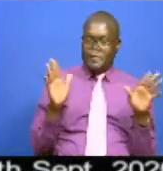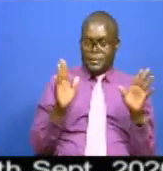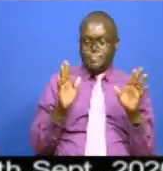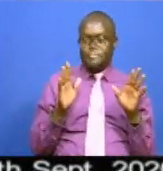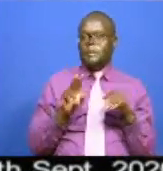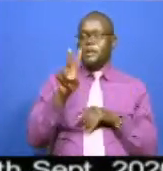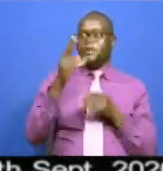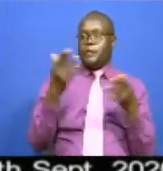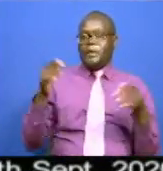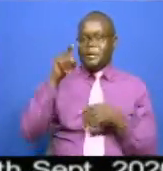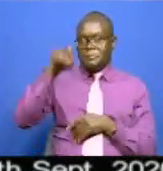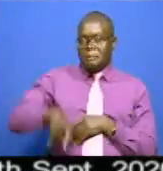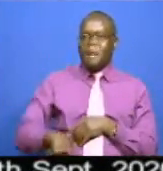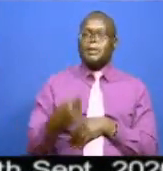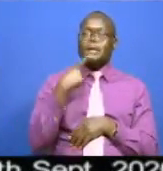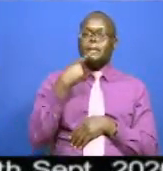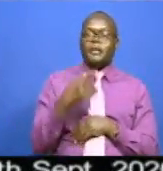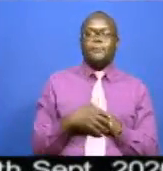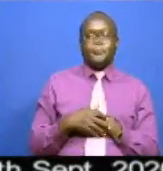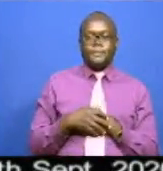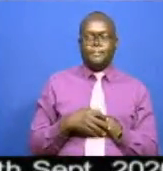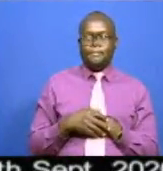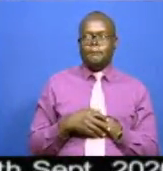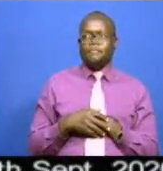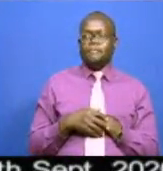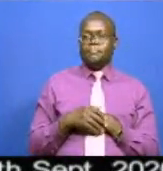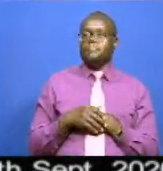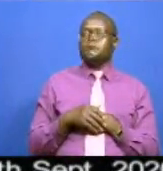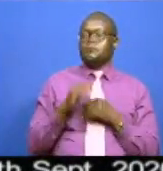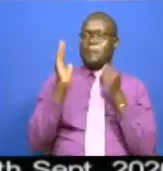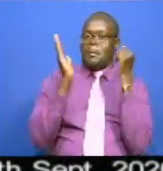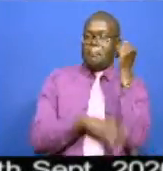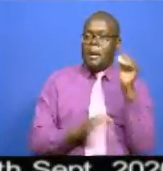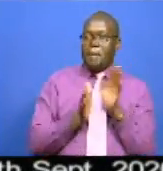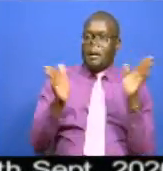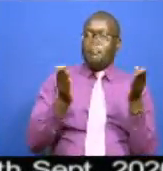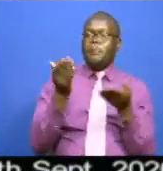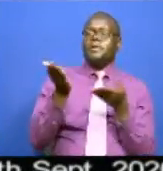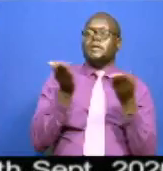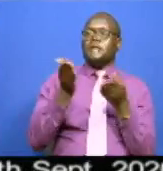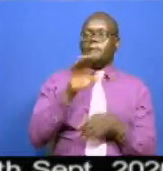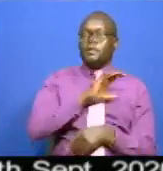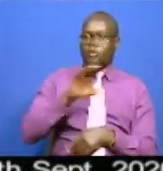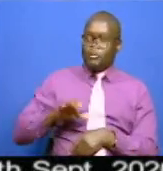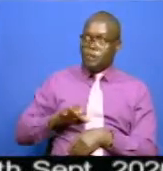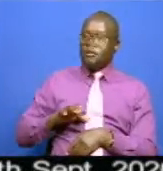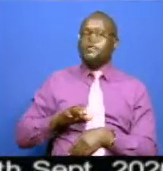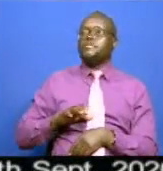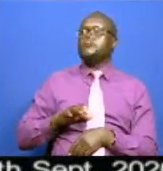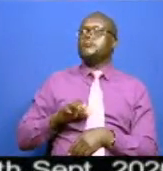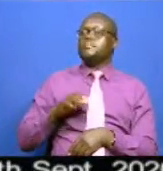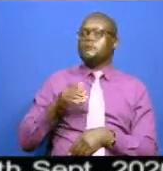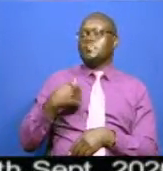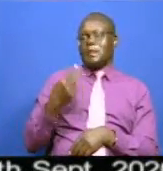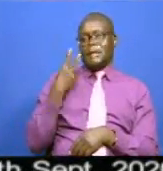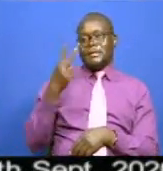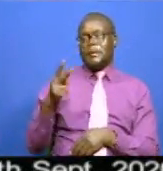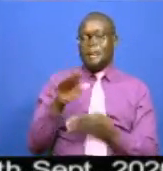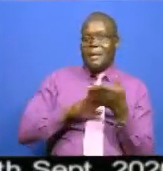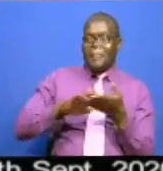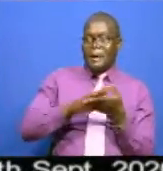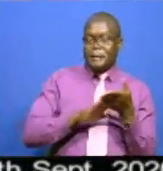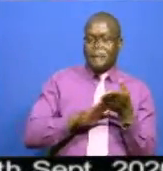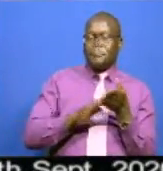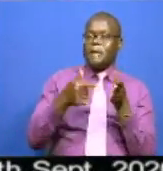2 things are to be said of this. One, it is unfortunate that the Public Service Commission could overlook such a basic